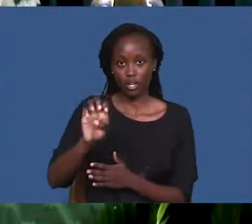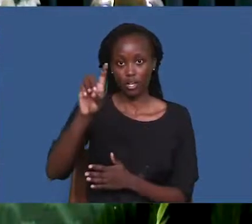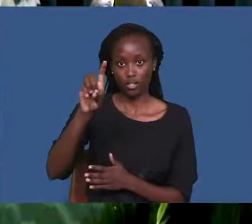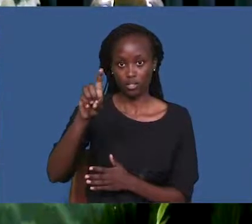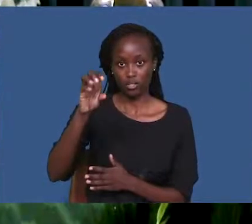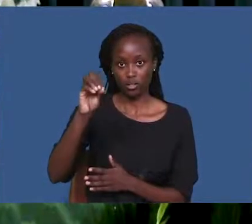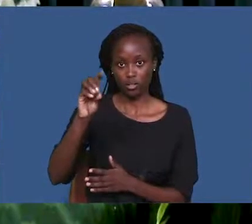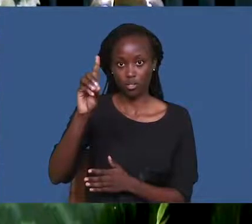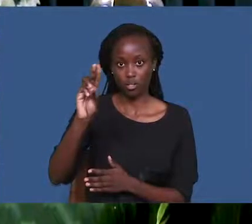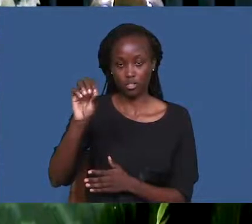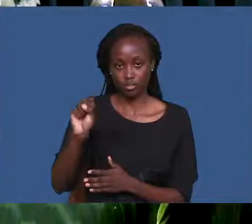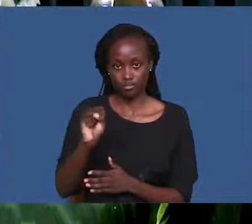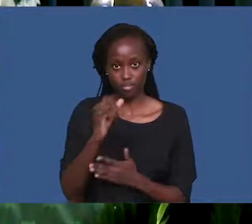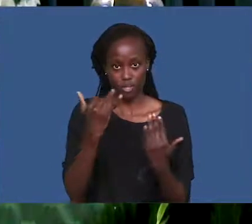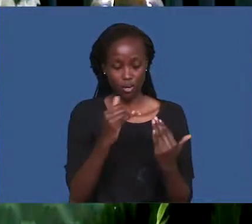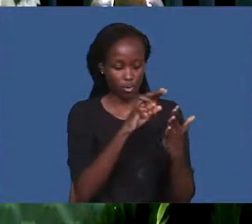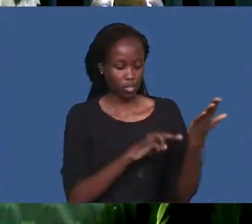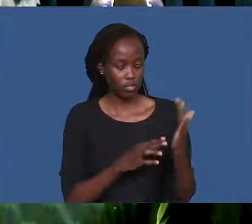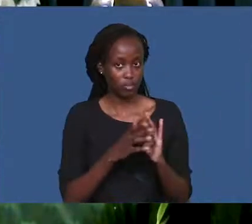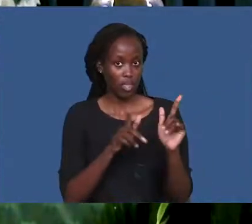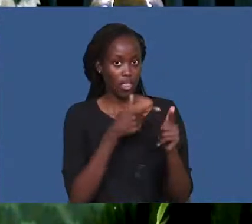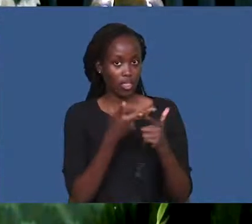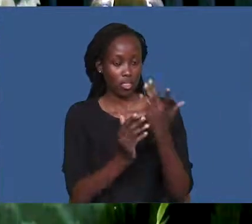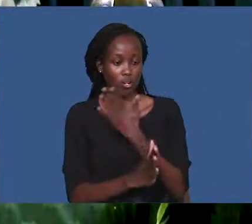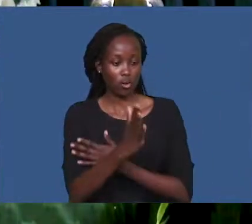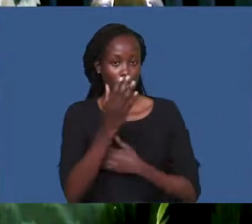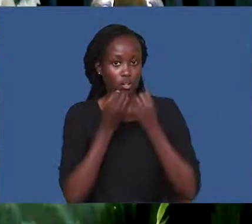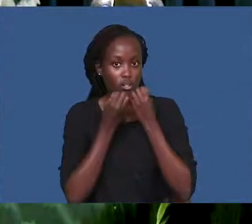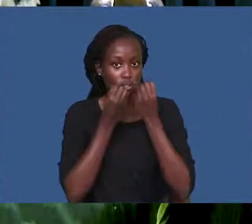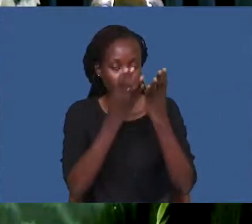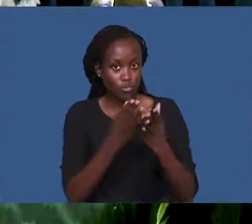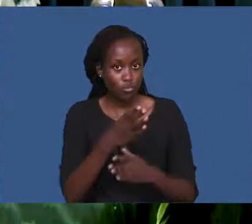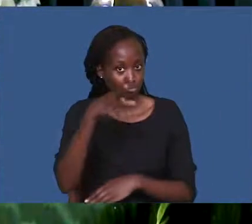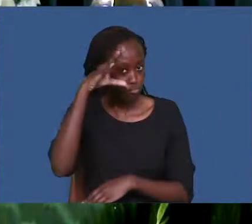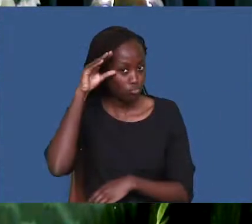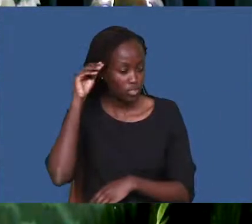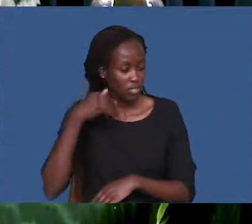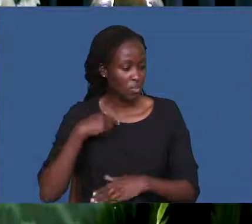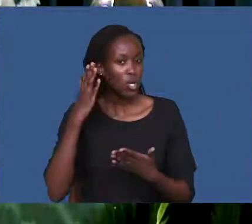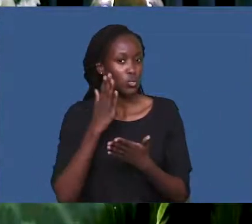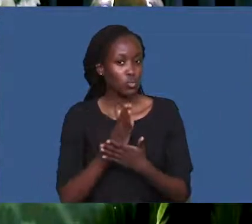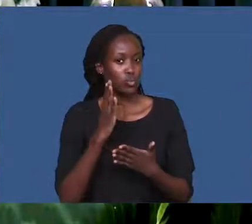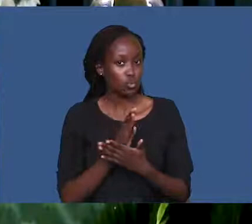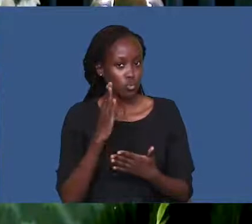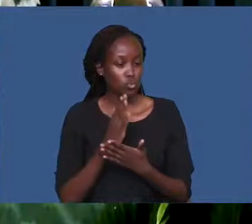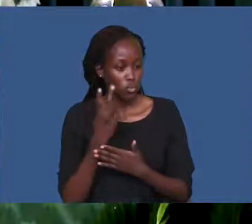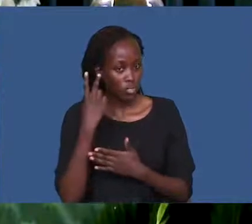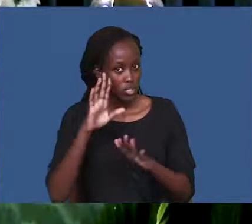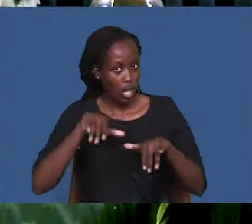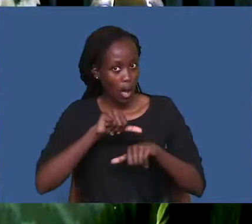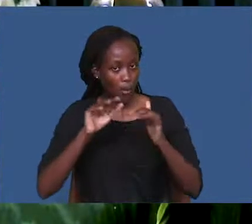Then the Lord told him, I have certainly seen the oppression of my people in Egypt. I have heard their cries of